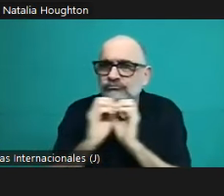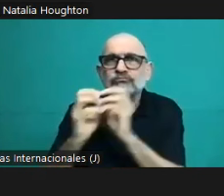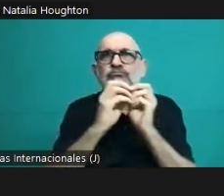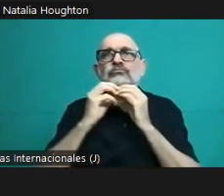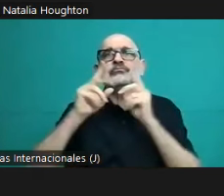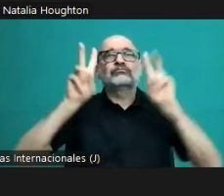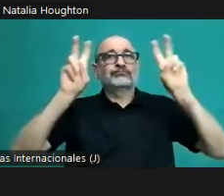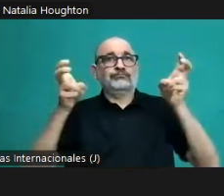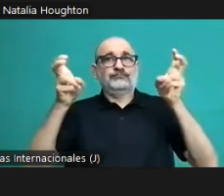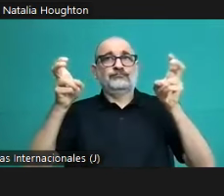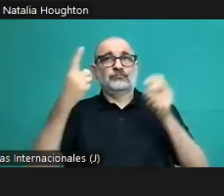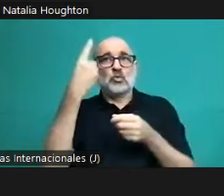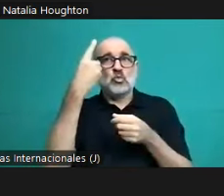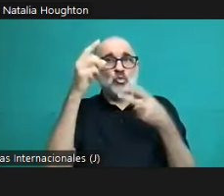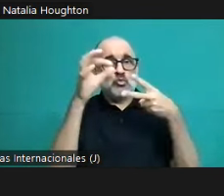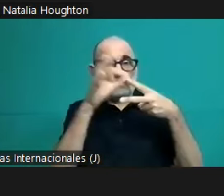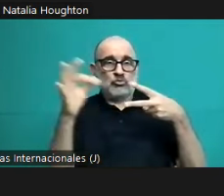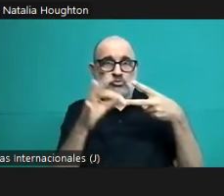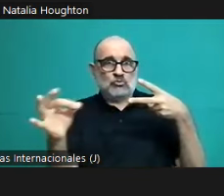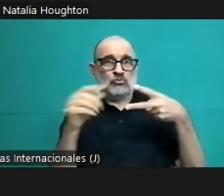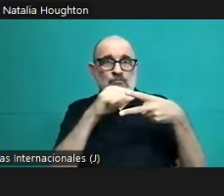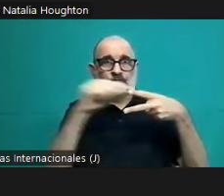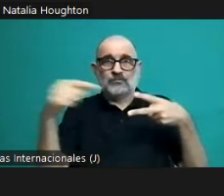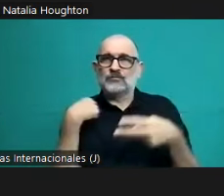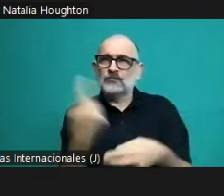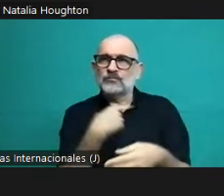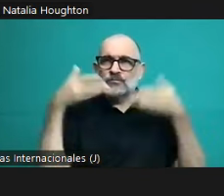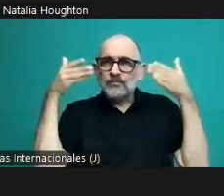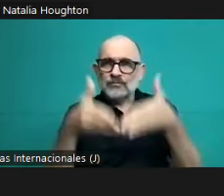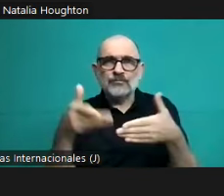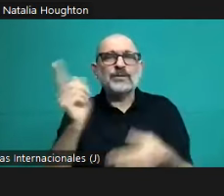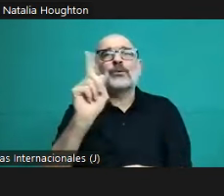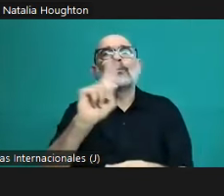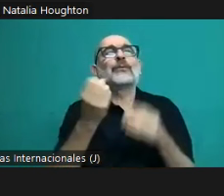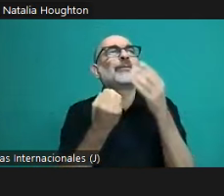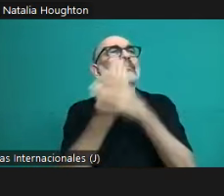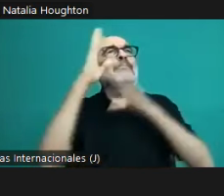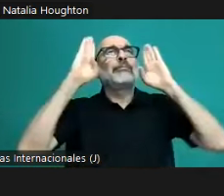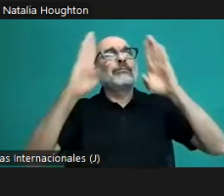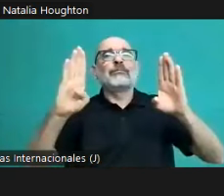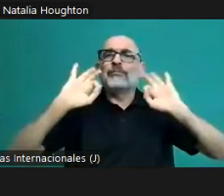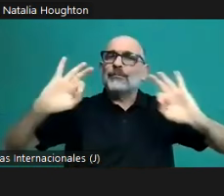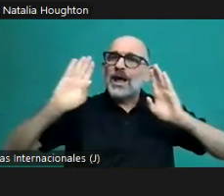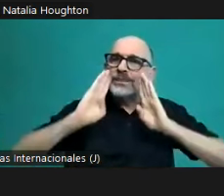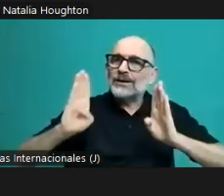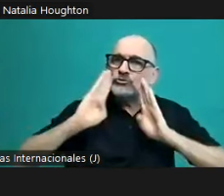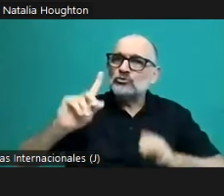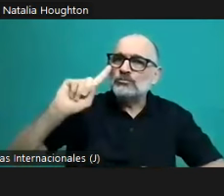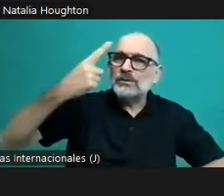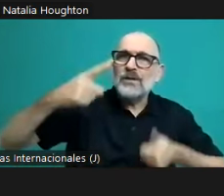not only in light of primary healthcare attention as a fundamental